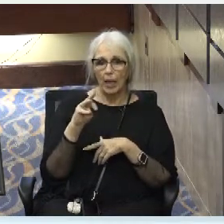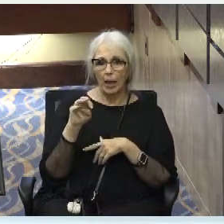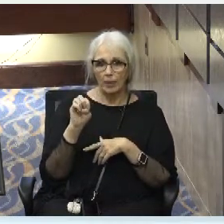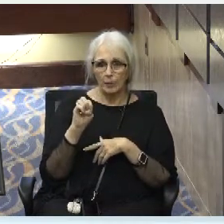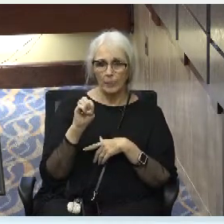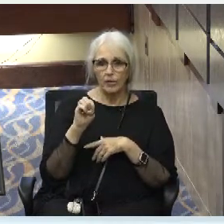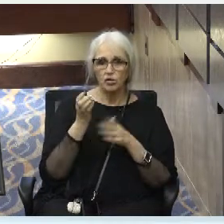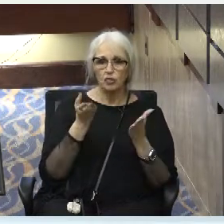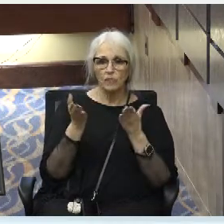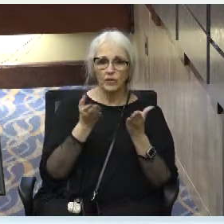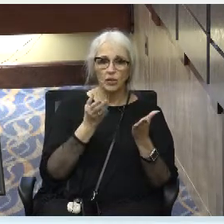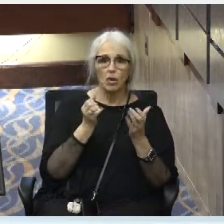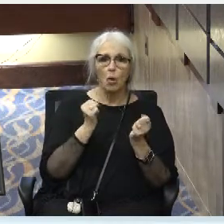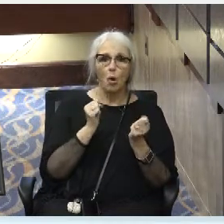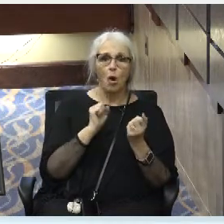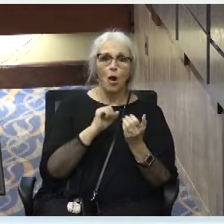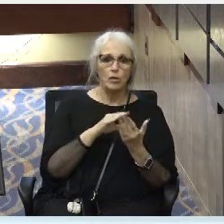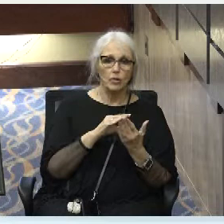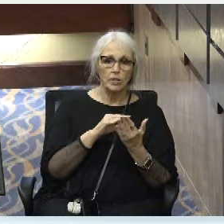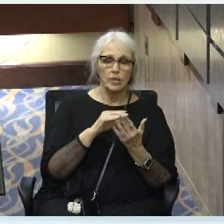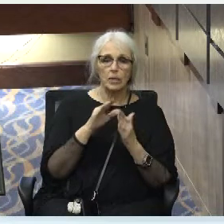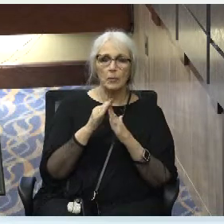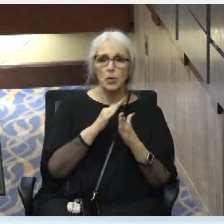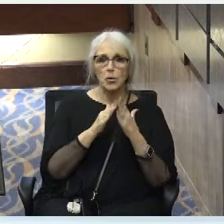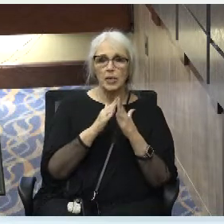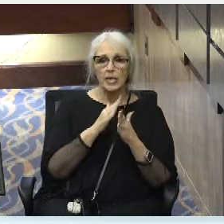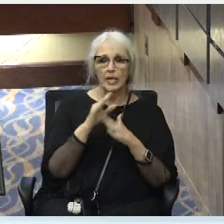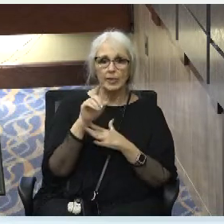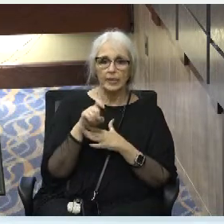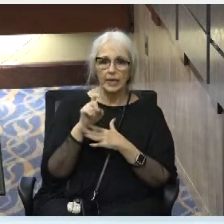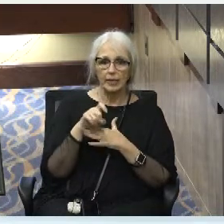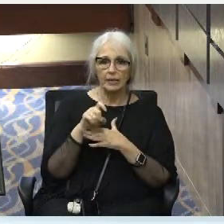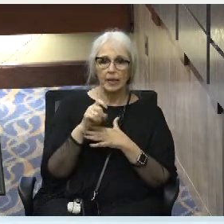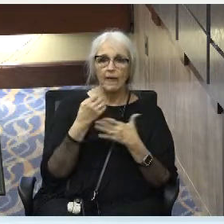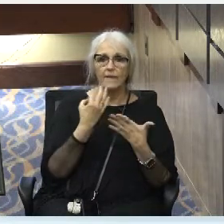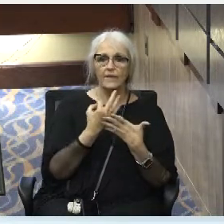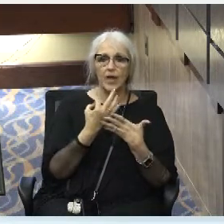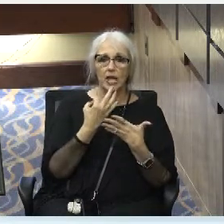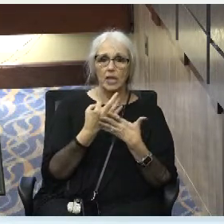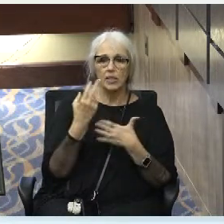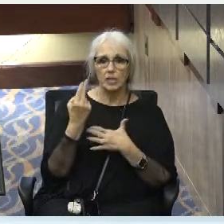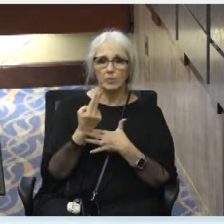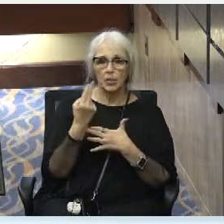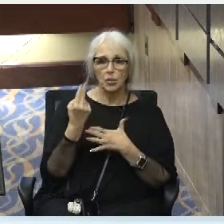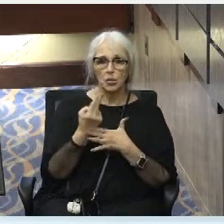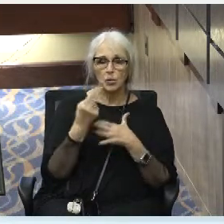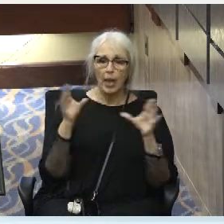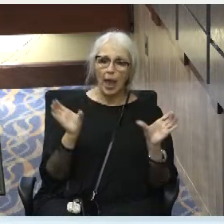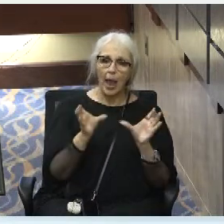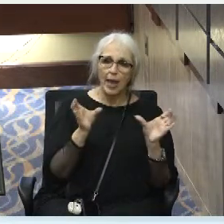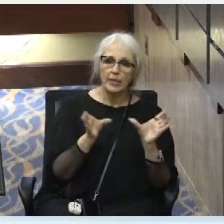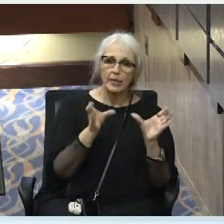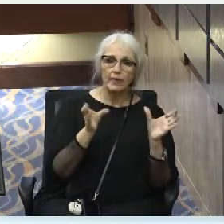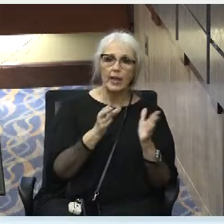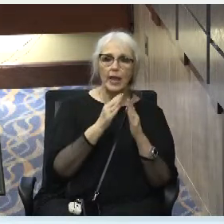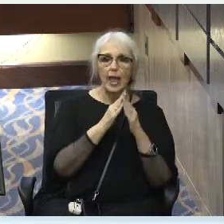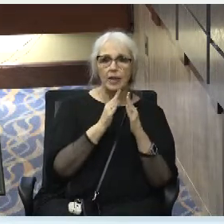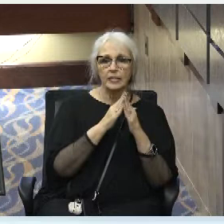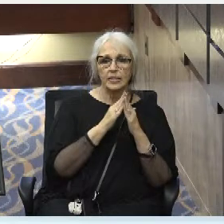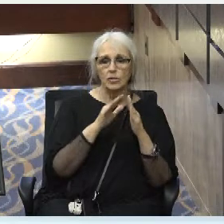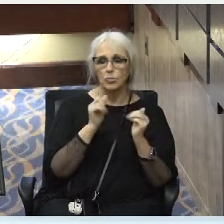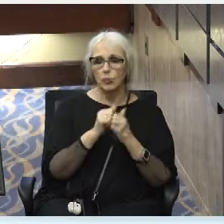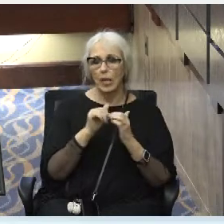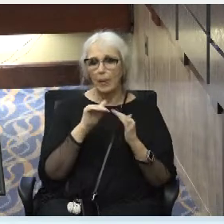blight, or address an urgent community need. These funds can be used for activities such as housing